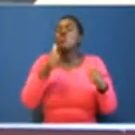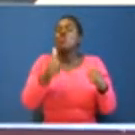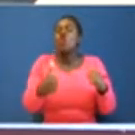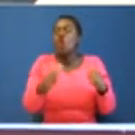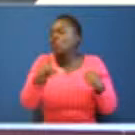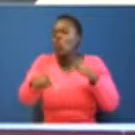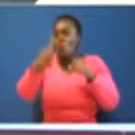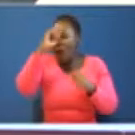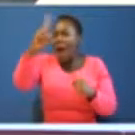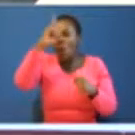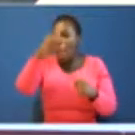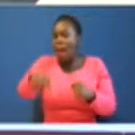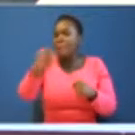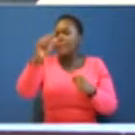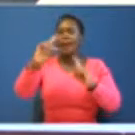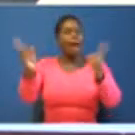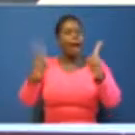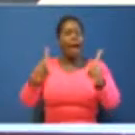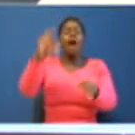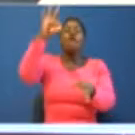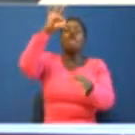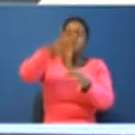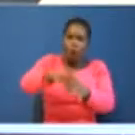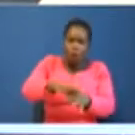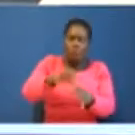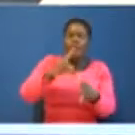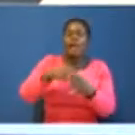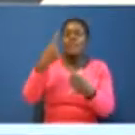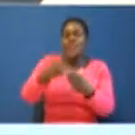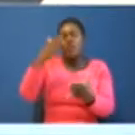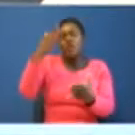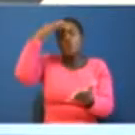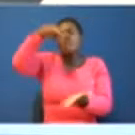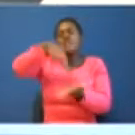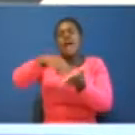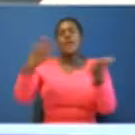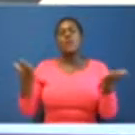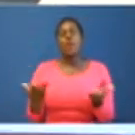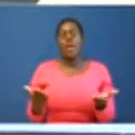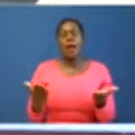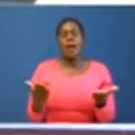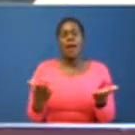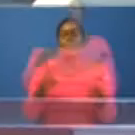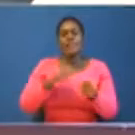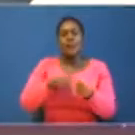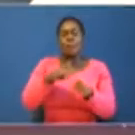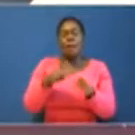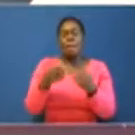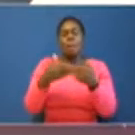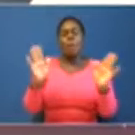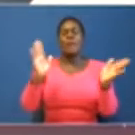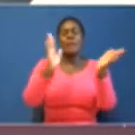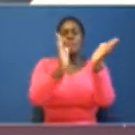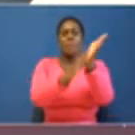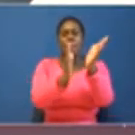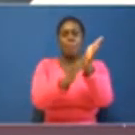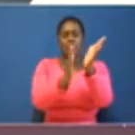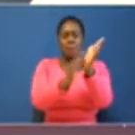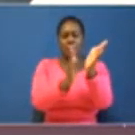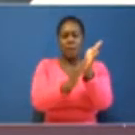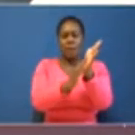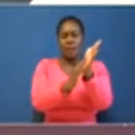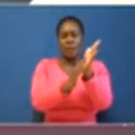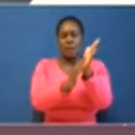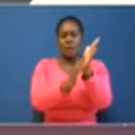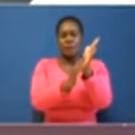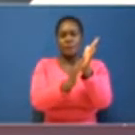randomly chosen rather the ballot will determine where they'll stand the speaking order they make their first or opening statements and as they make their